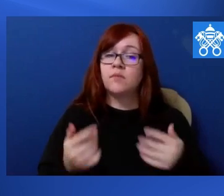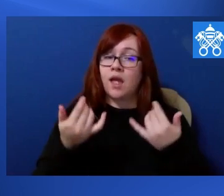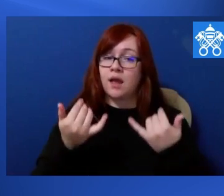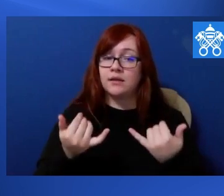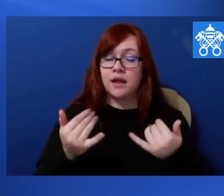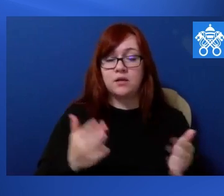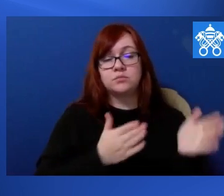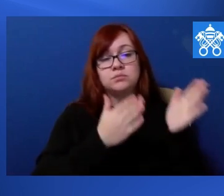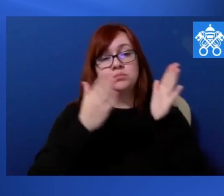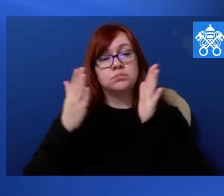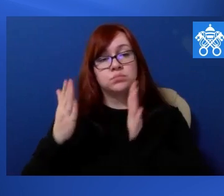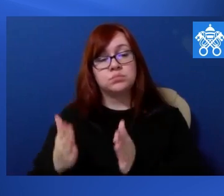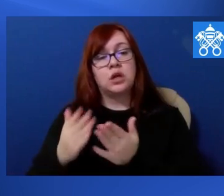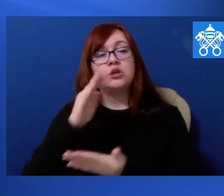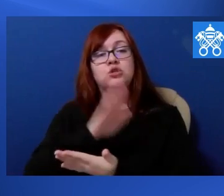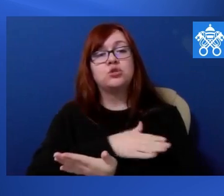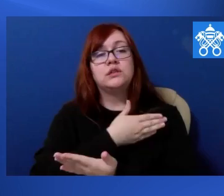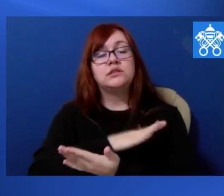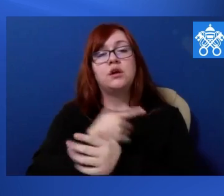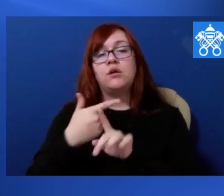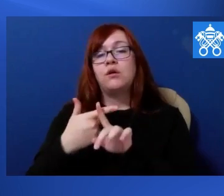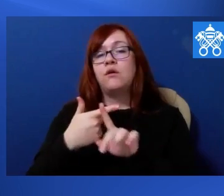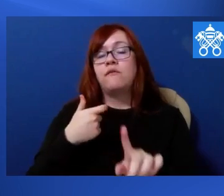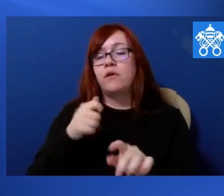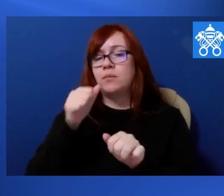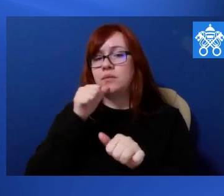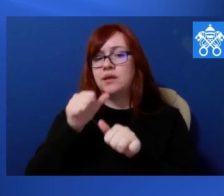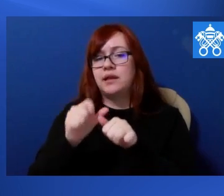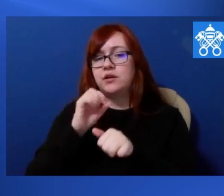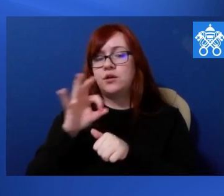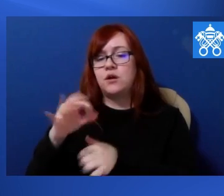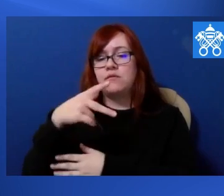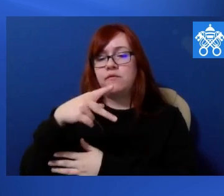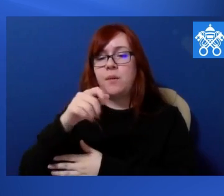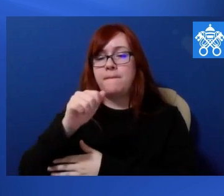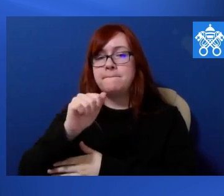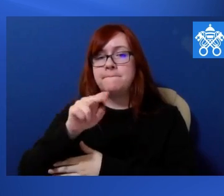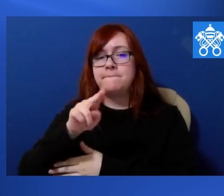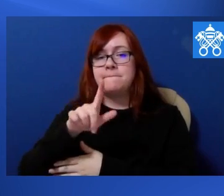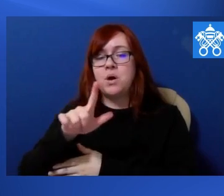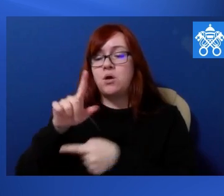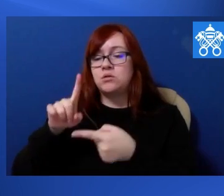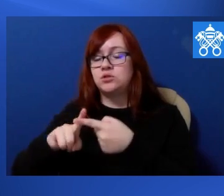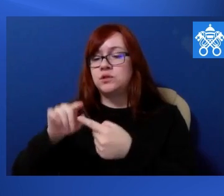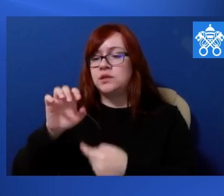Now we move into the canticle from the letter of Paul to the Ephesians.